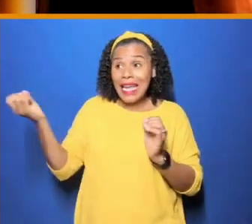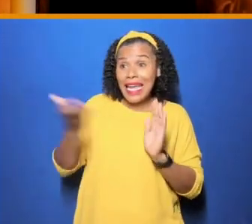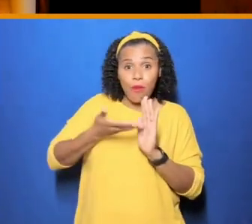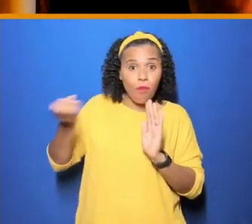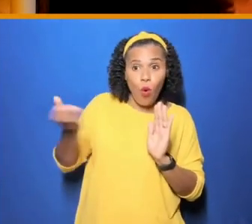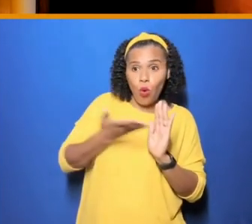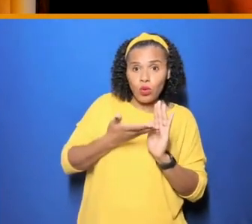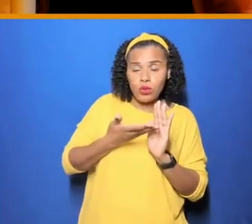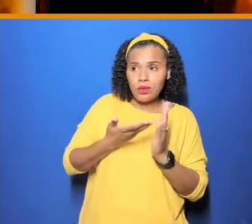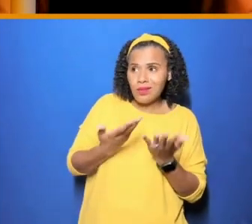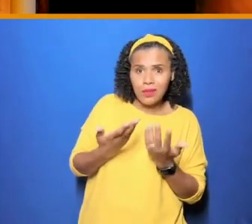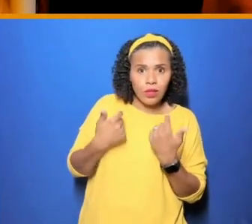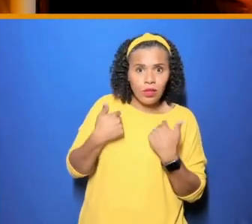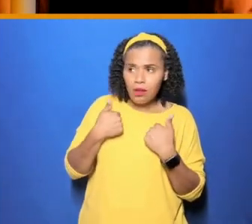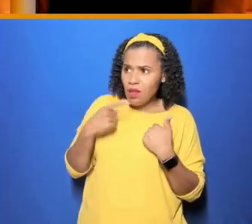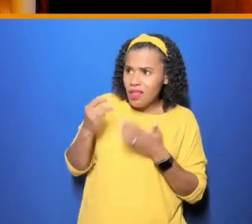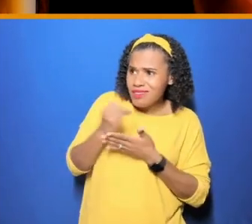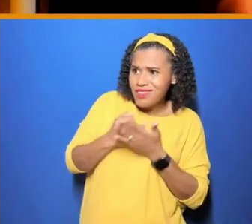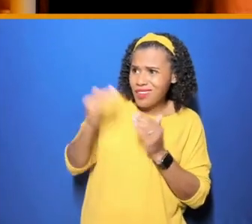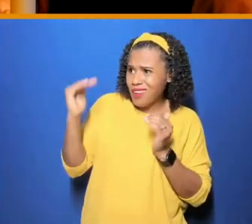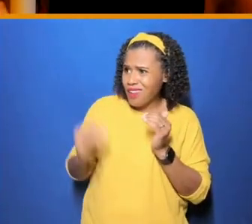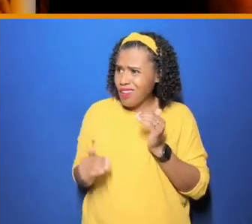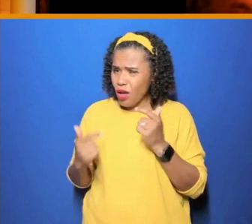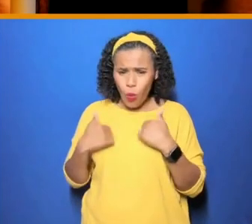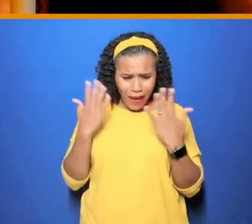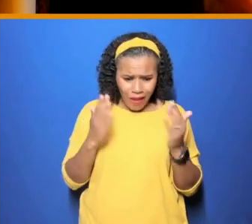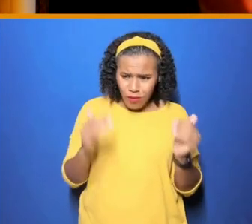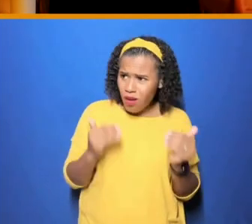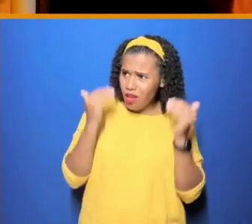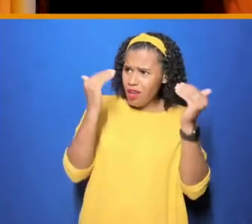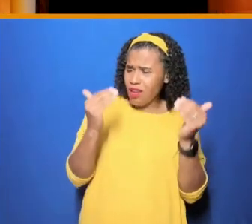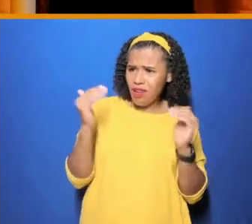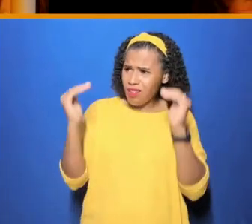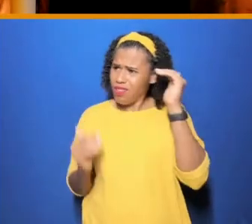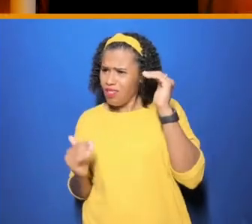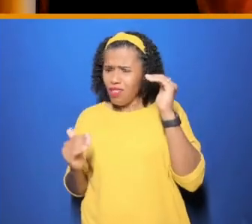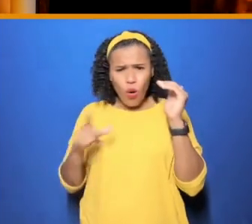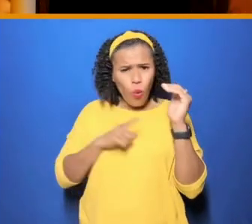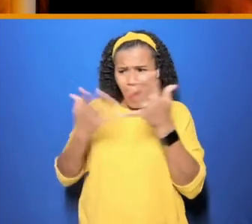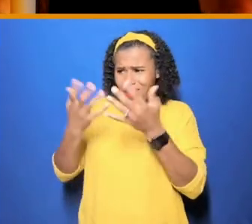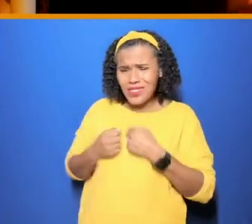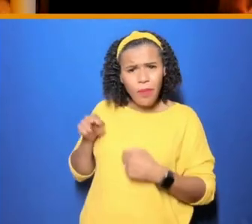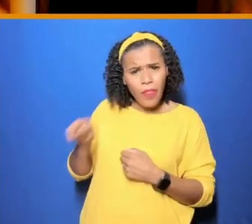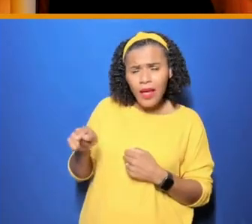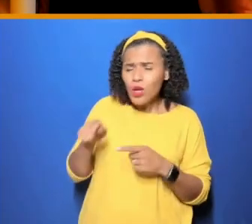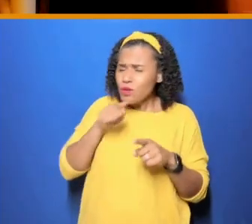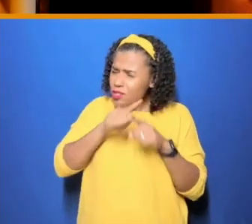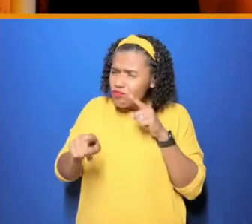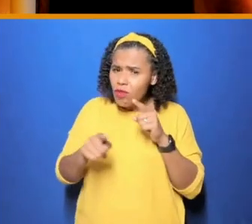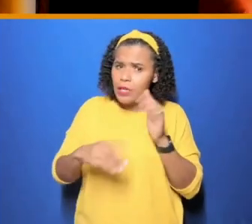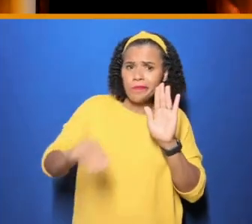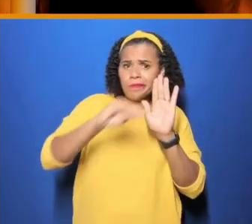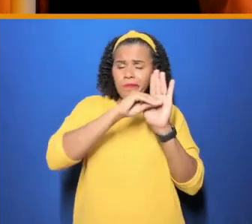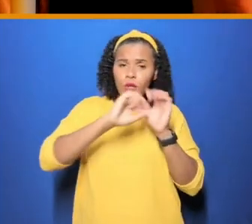produce at that standard themselves. So we tried to keep it general in the original motion, but I think it's very valuable